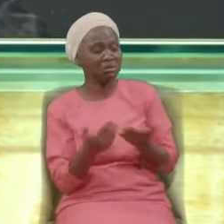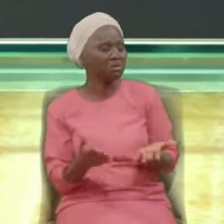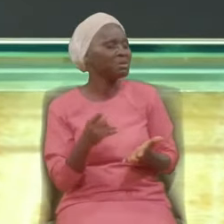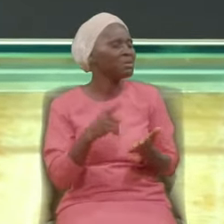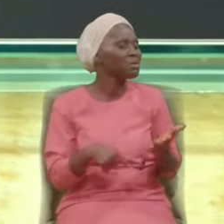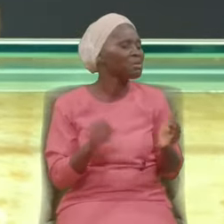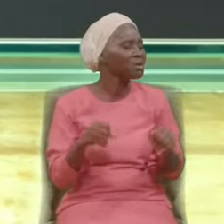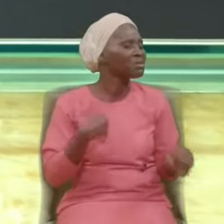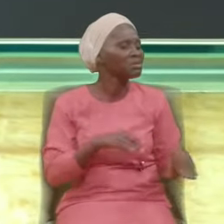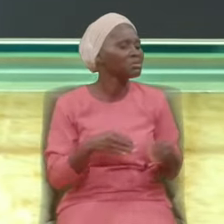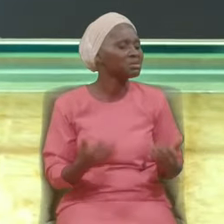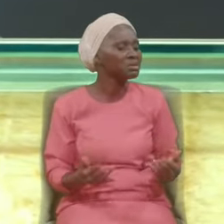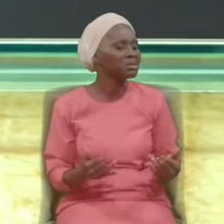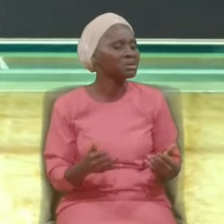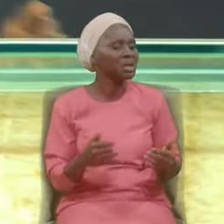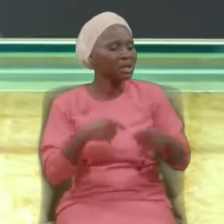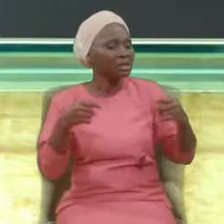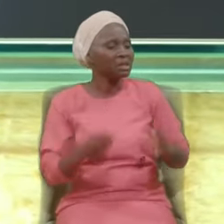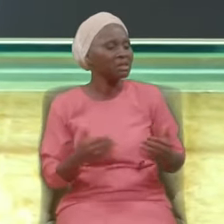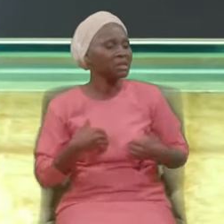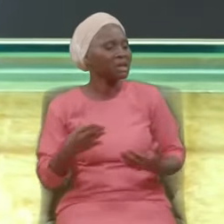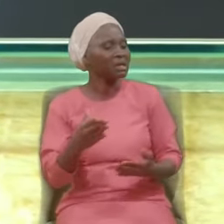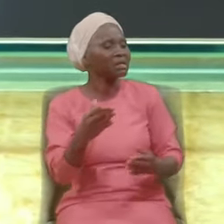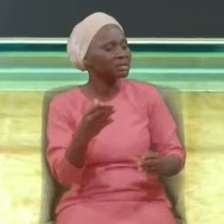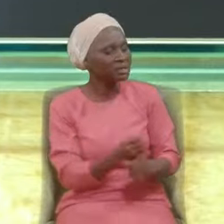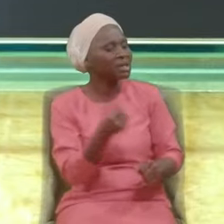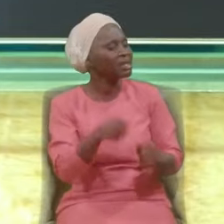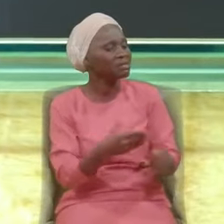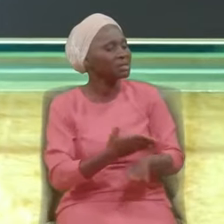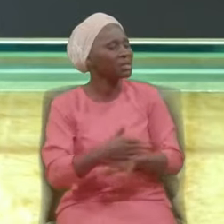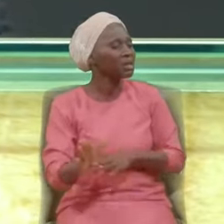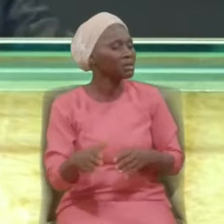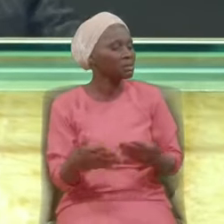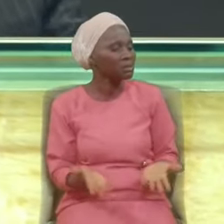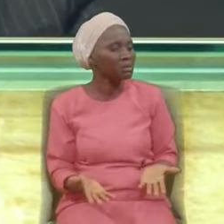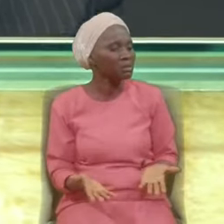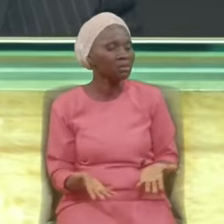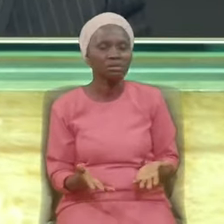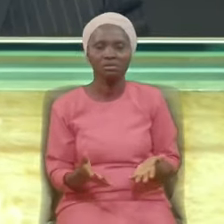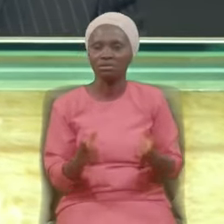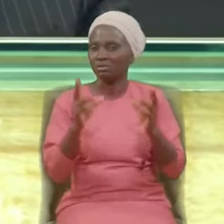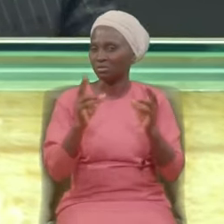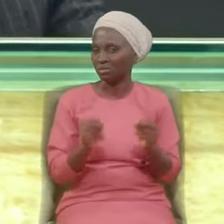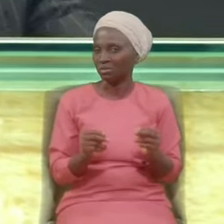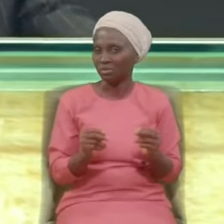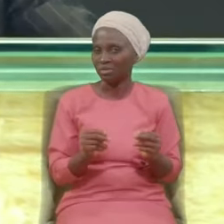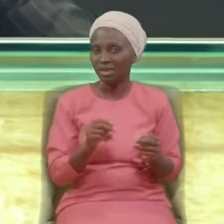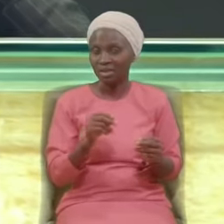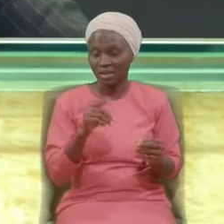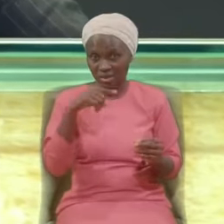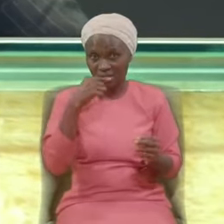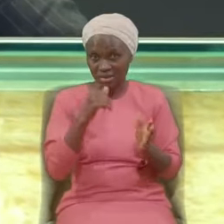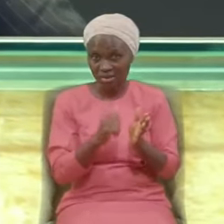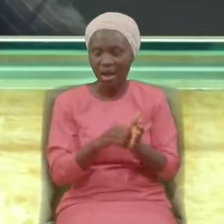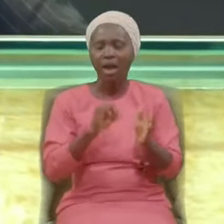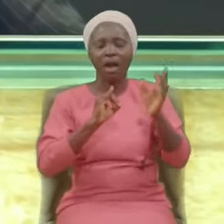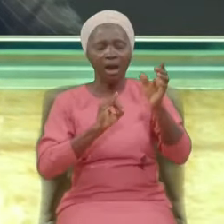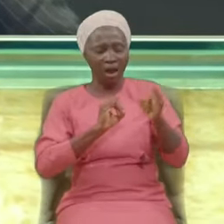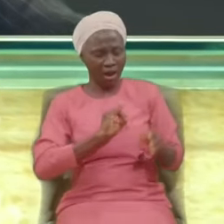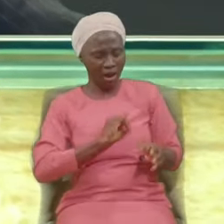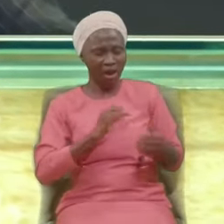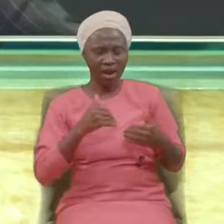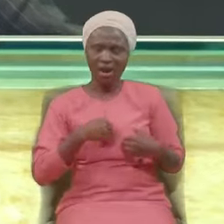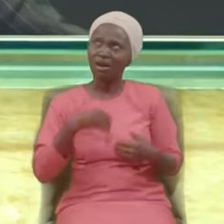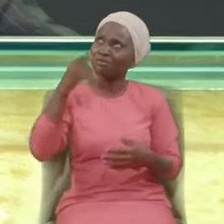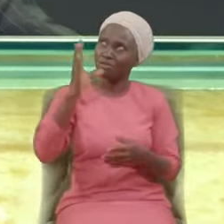taking everything away. No, he said, I have a God in heaven. I will talk